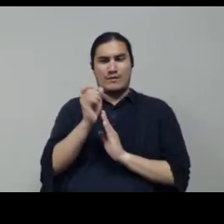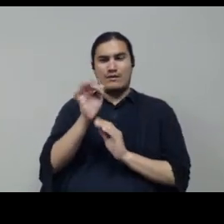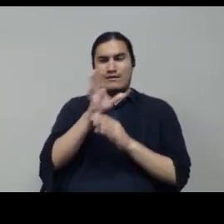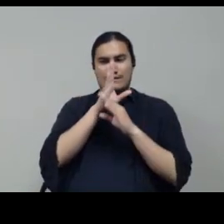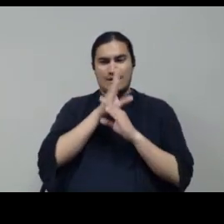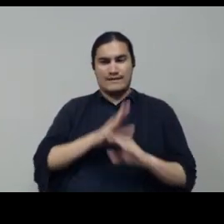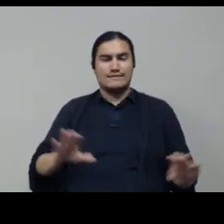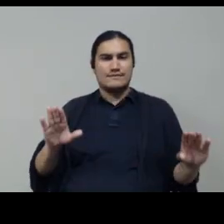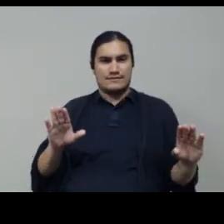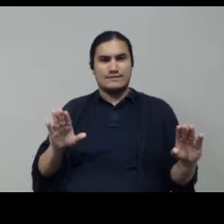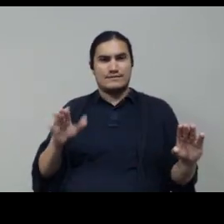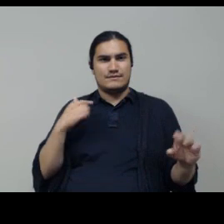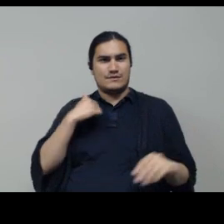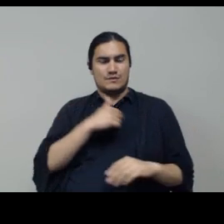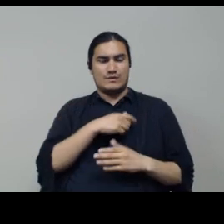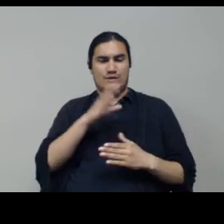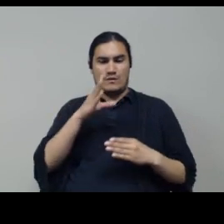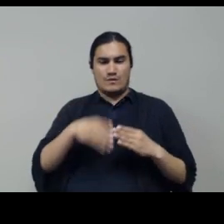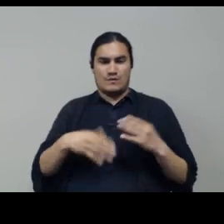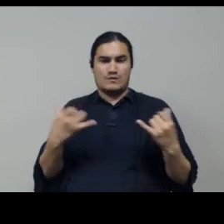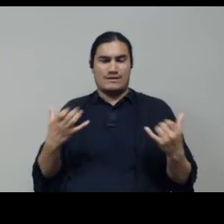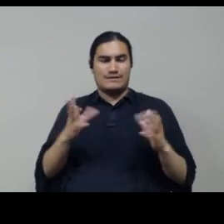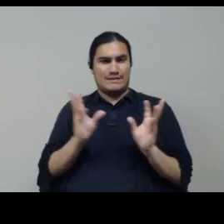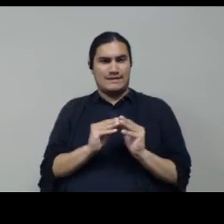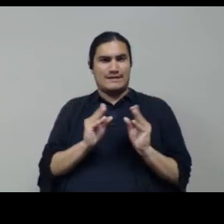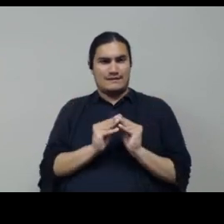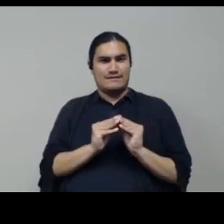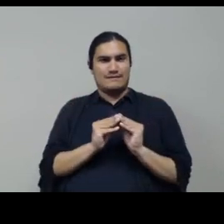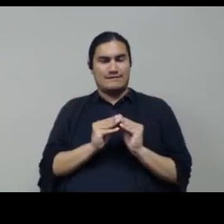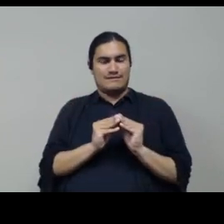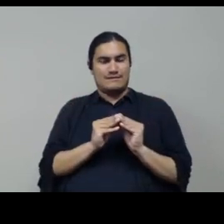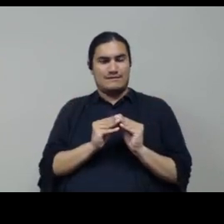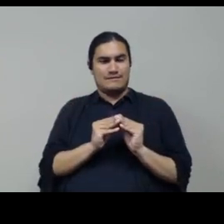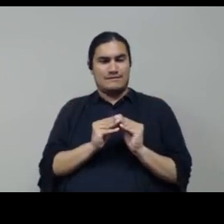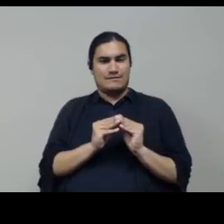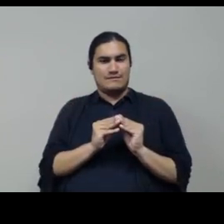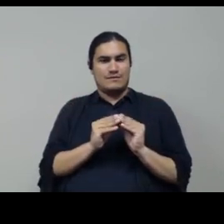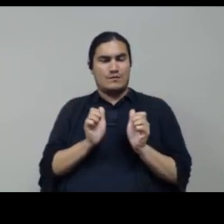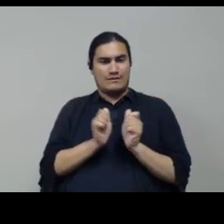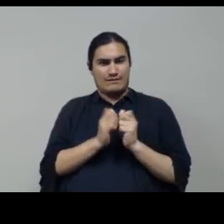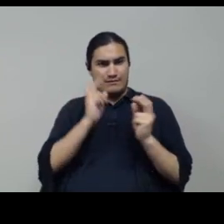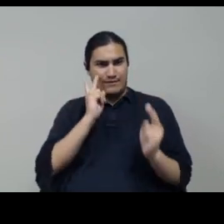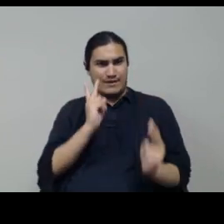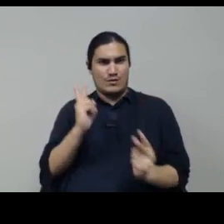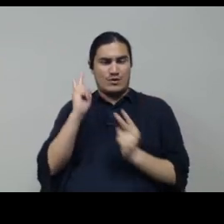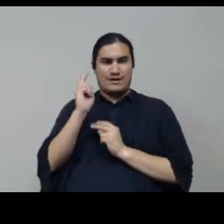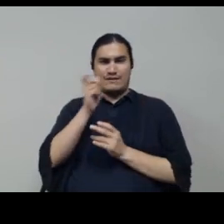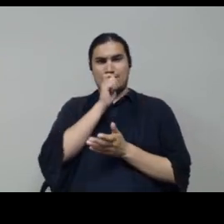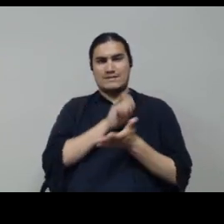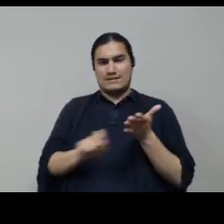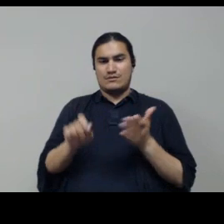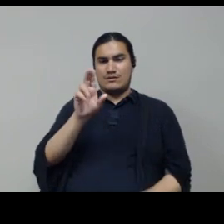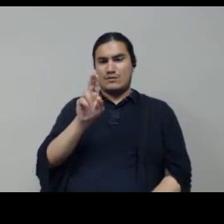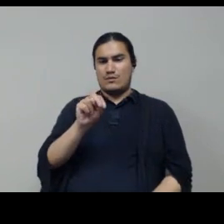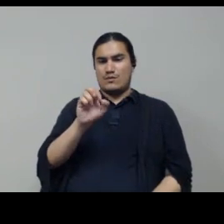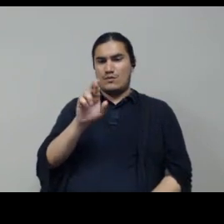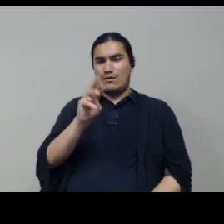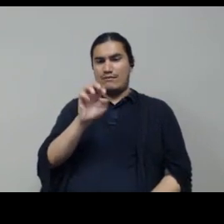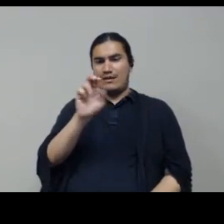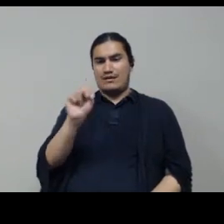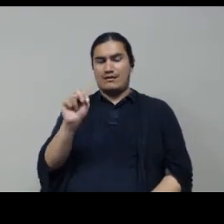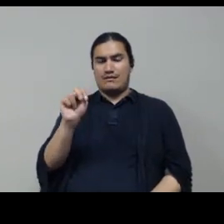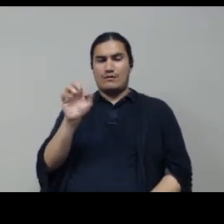silence as we adjourn today's meeting in the memory of Secretary Norman Y.